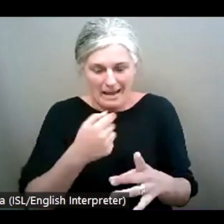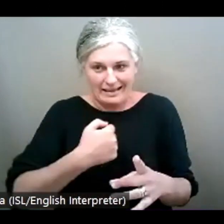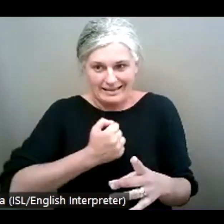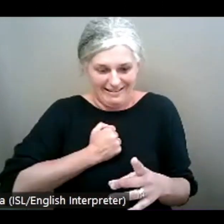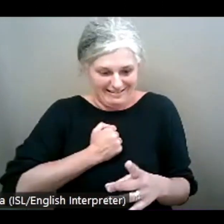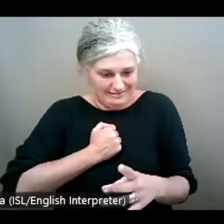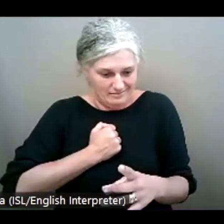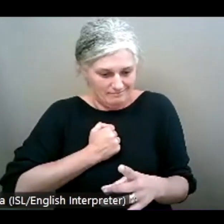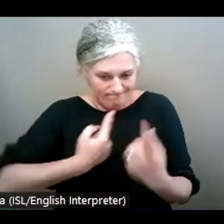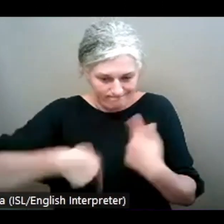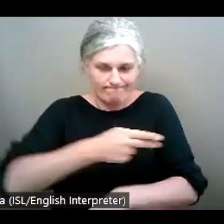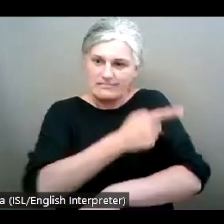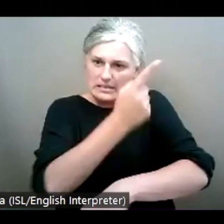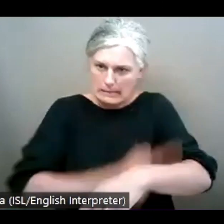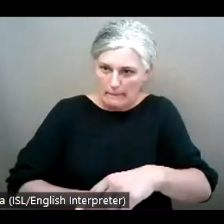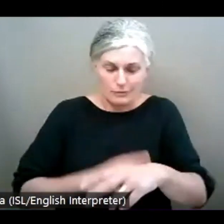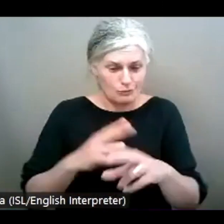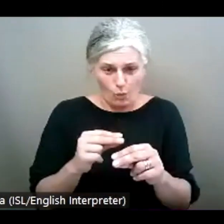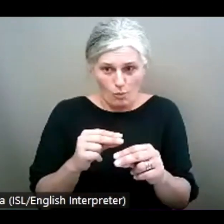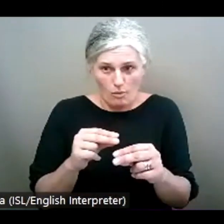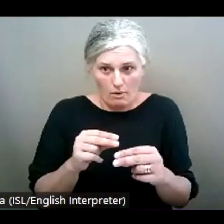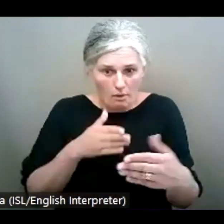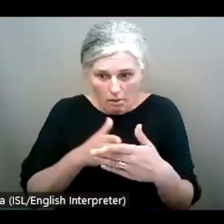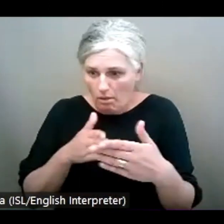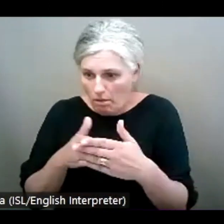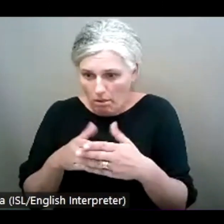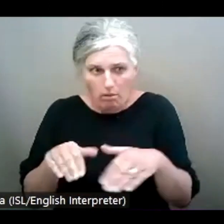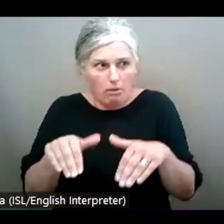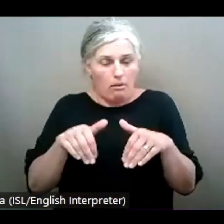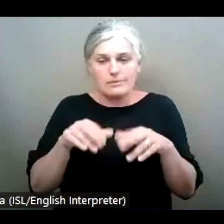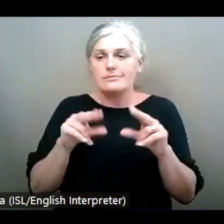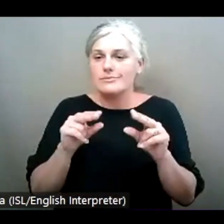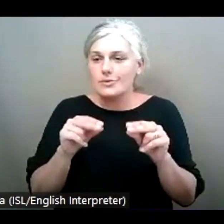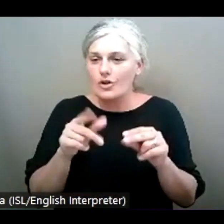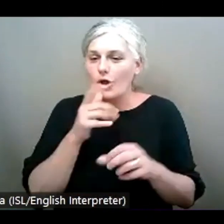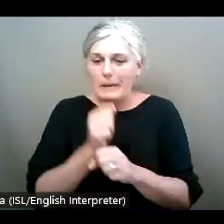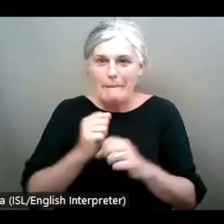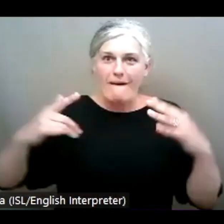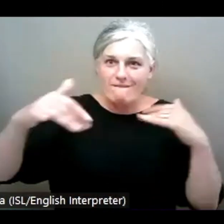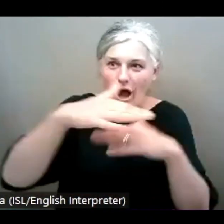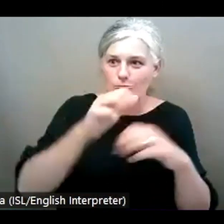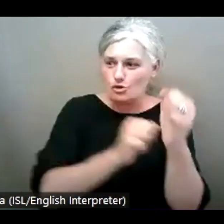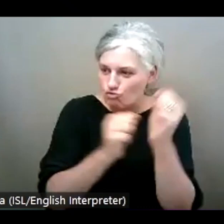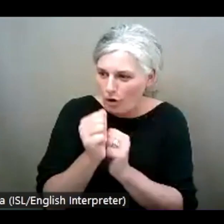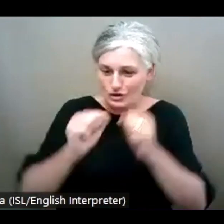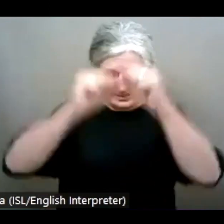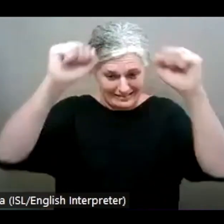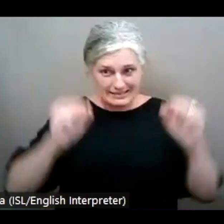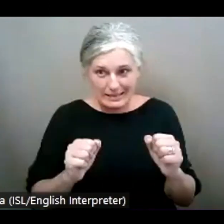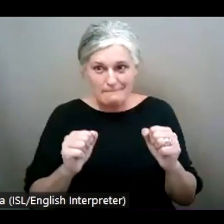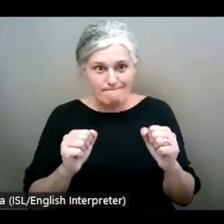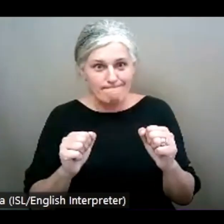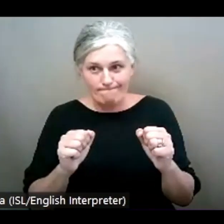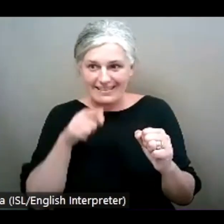or hold us back. It is the inaccessible environments, the structures, the systems that get in